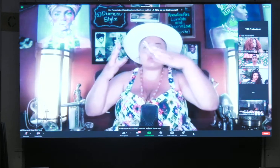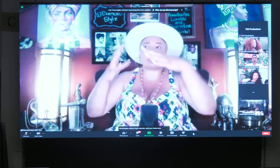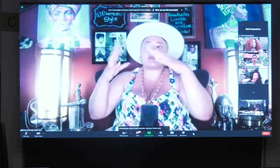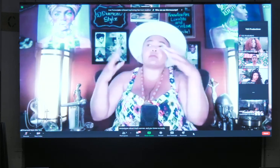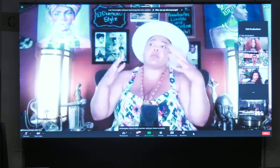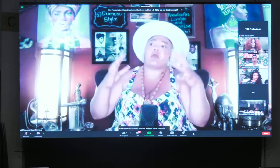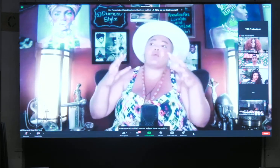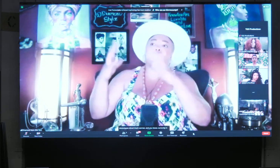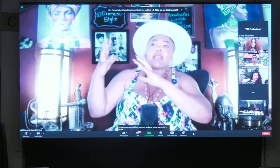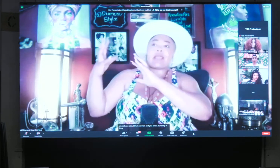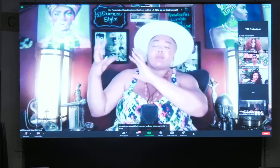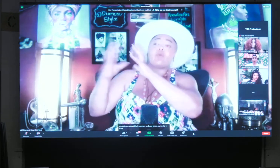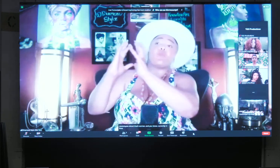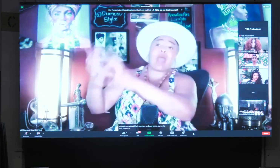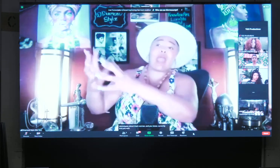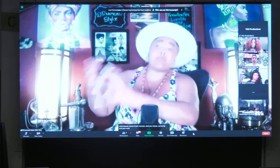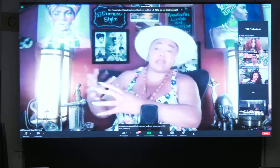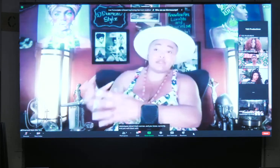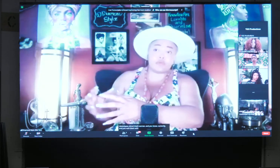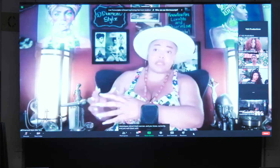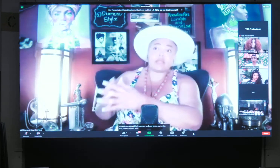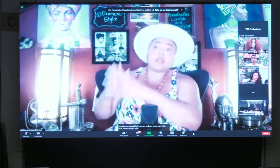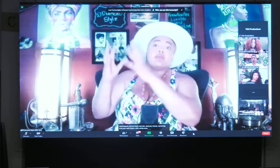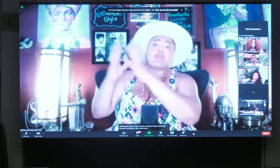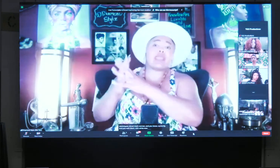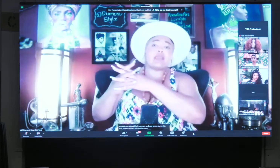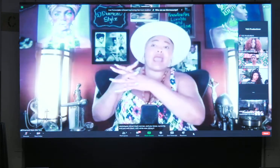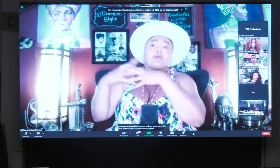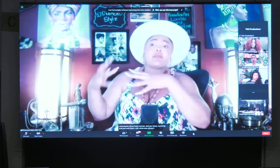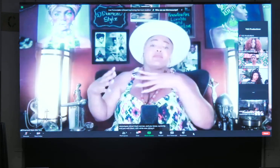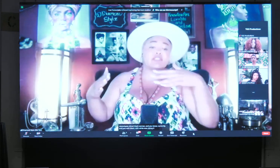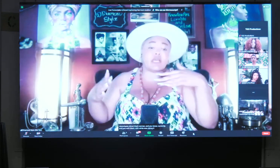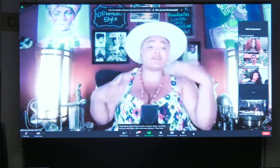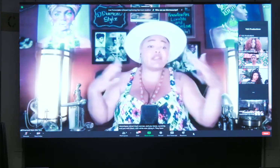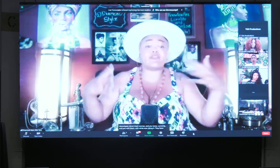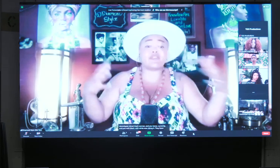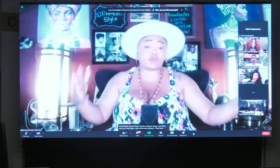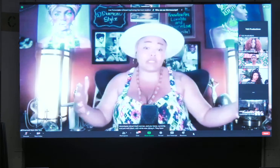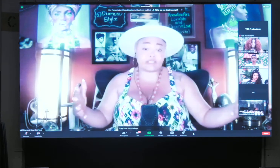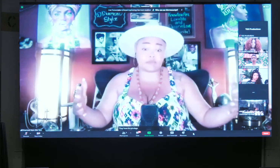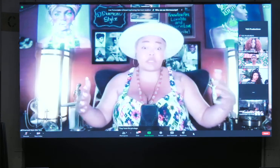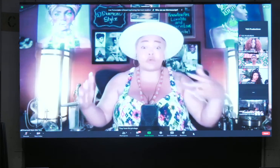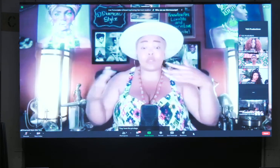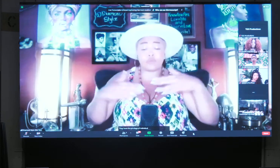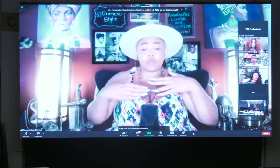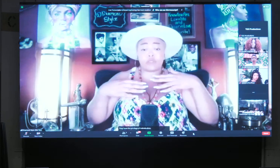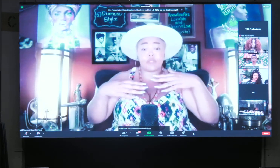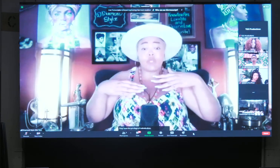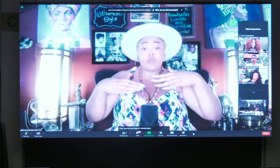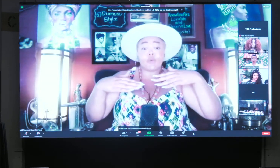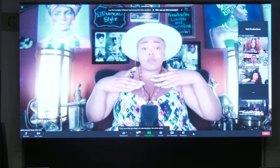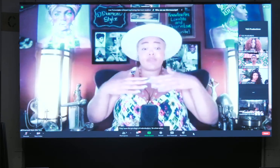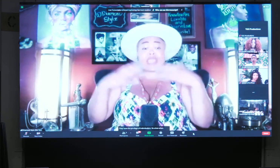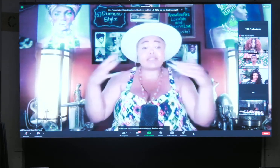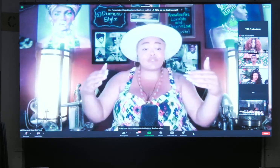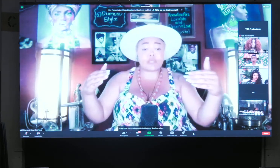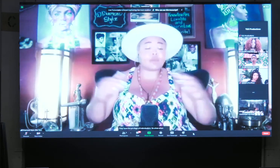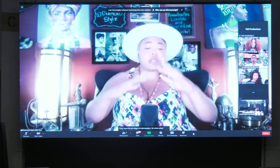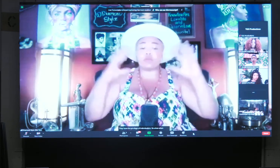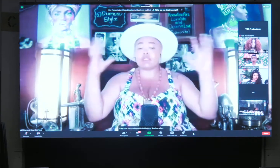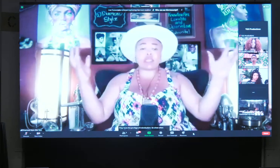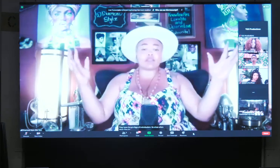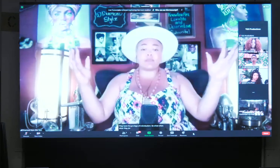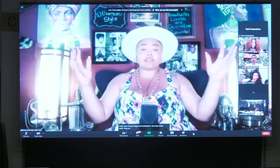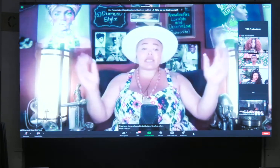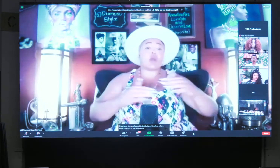Currently, with white men doing it, they have the privilege of individualism. So when they do it, we